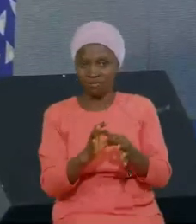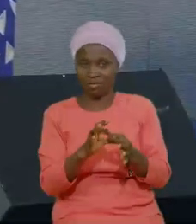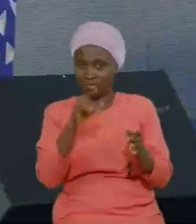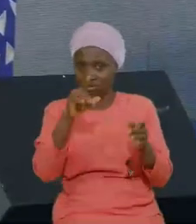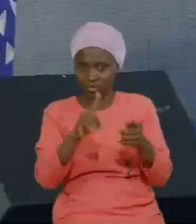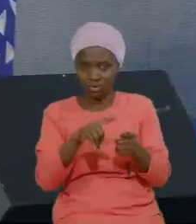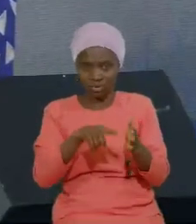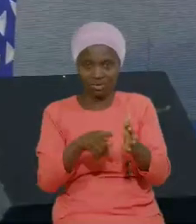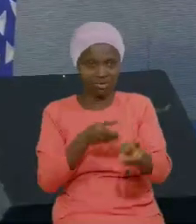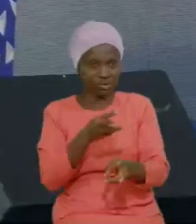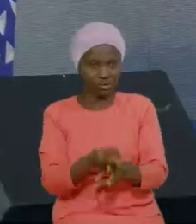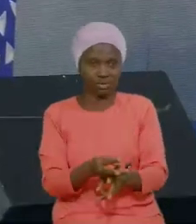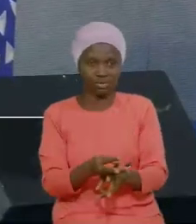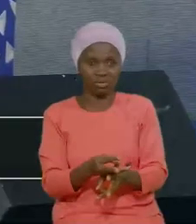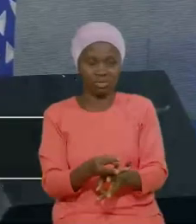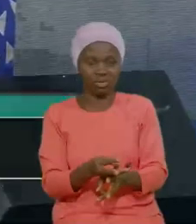world,